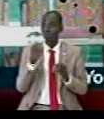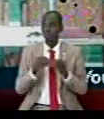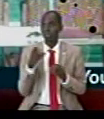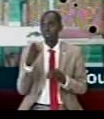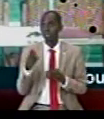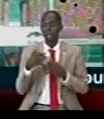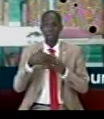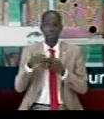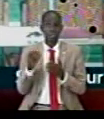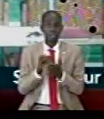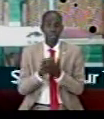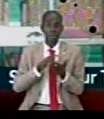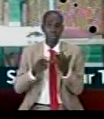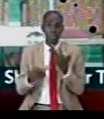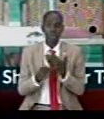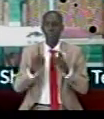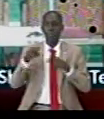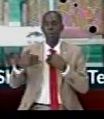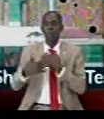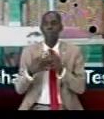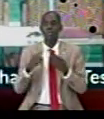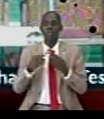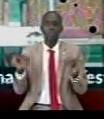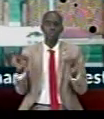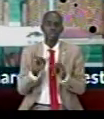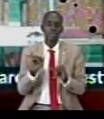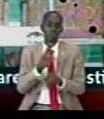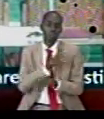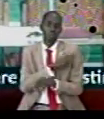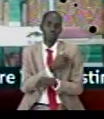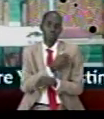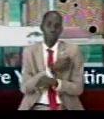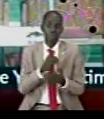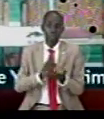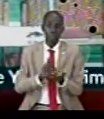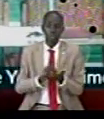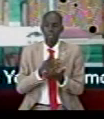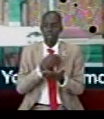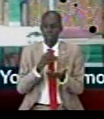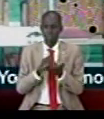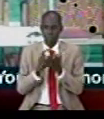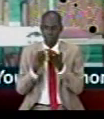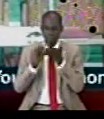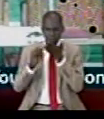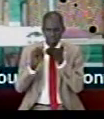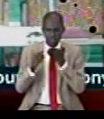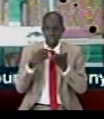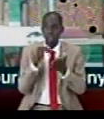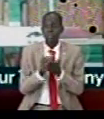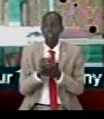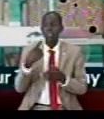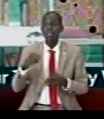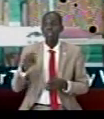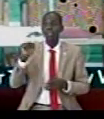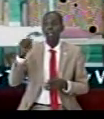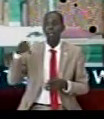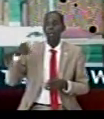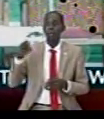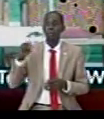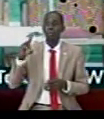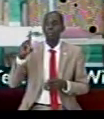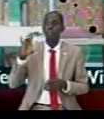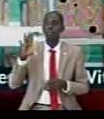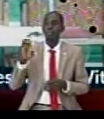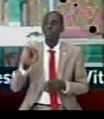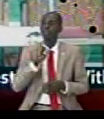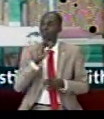Crusade, I went to that same doctor. He tested me. And he confirmed that appendix was nowhere to be found.